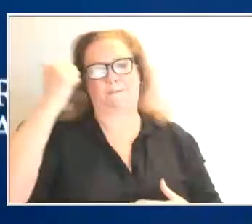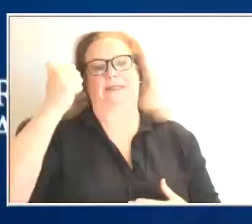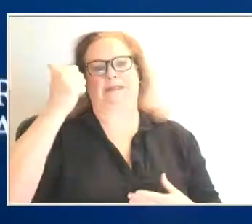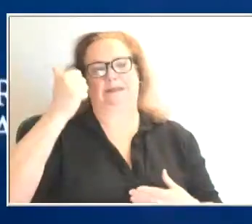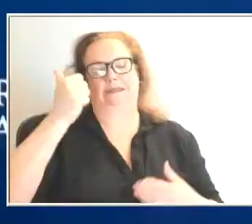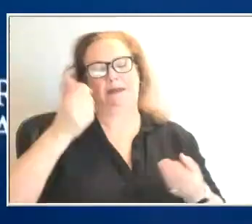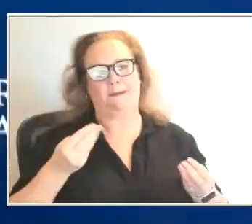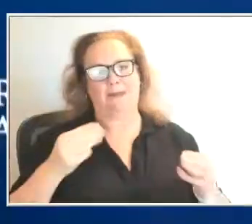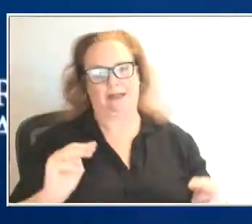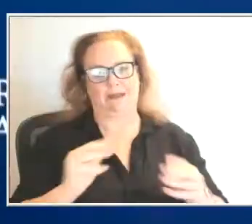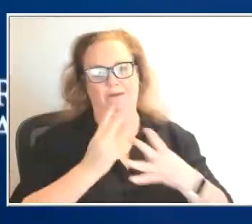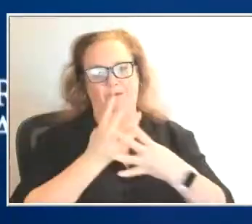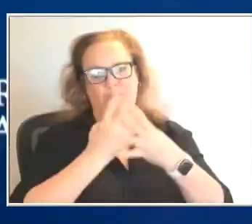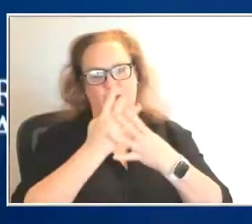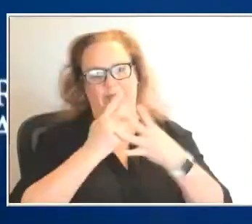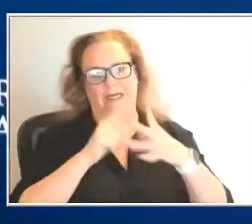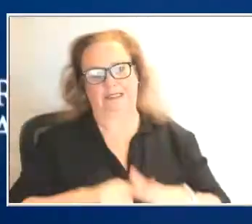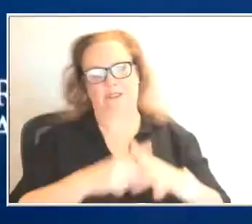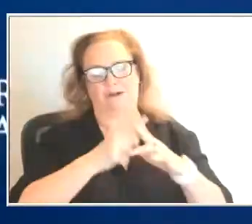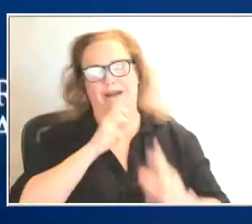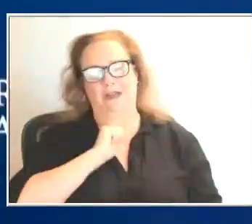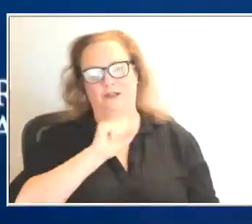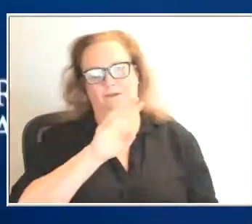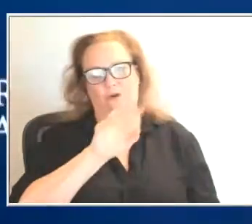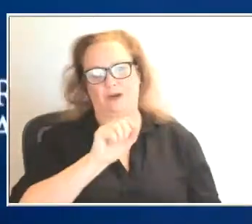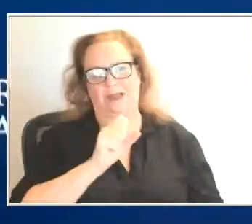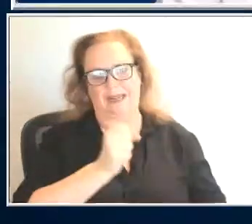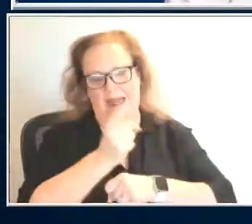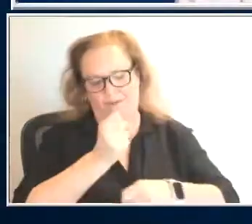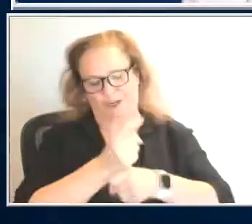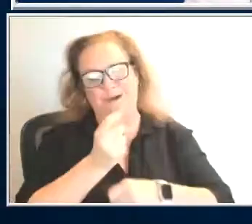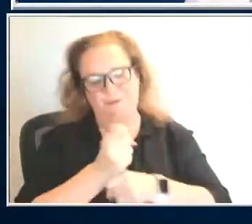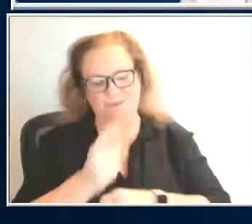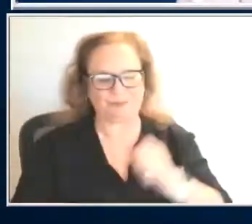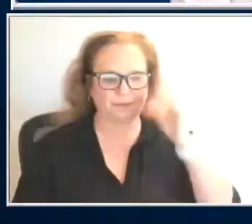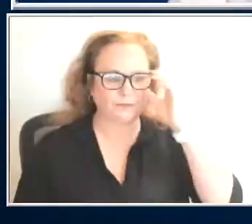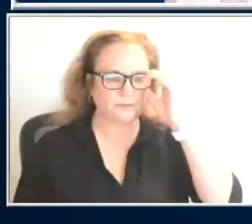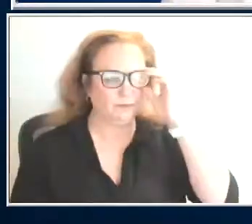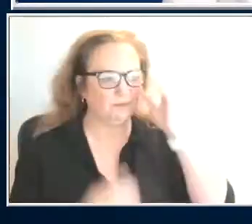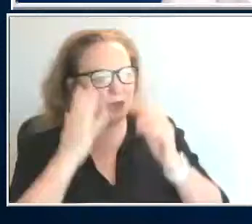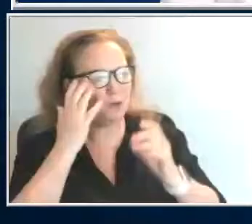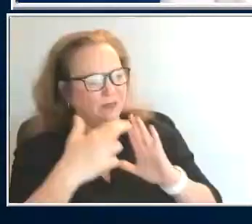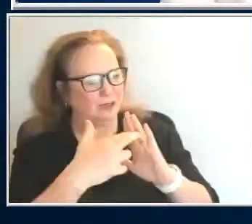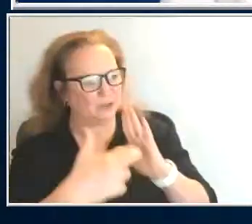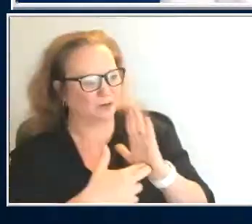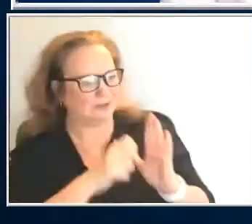method for screening is to start at age 40 and every year. So why are some of these guidelines talk about